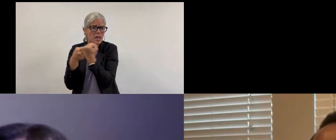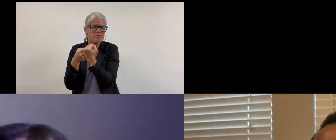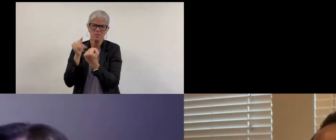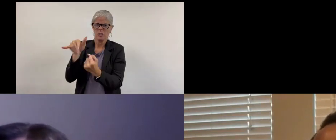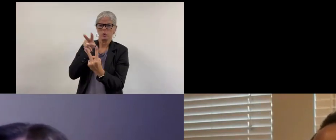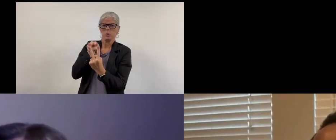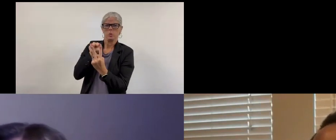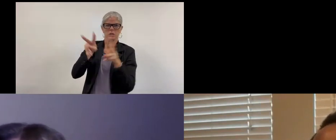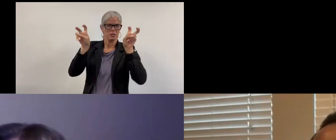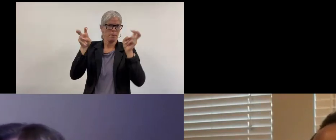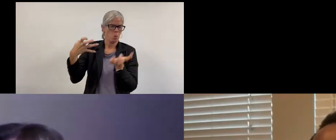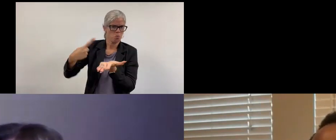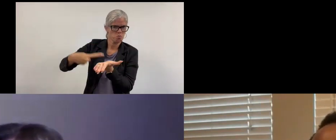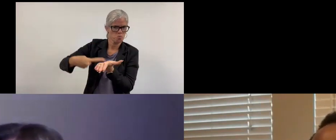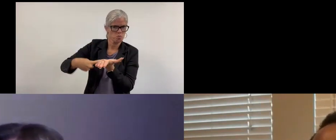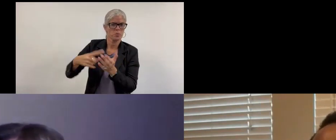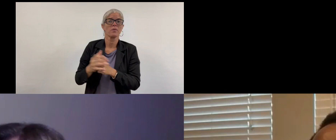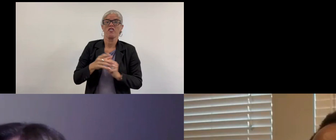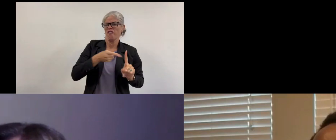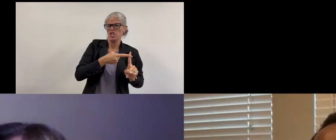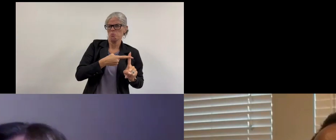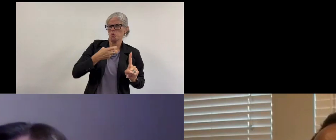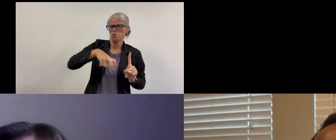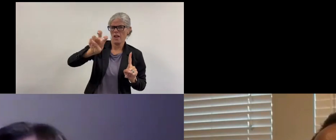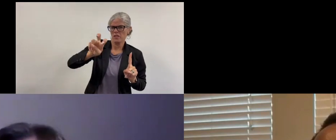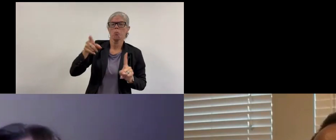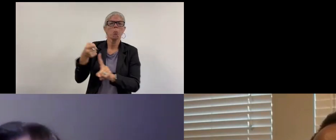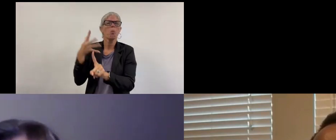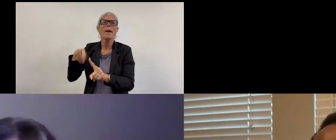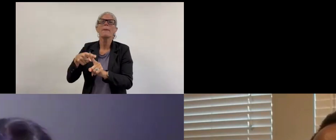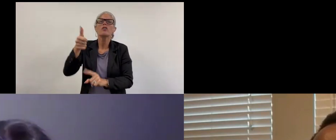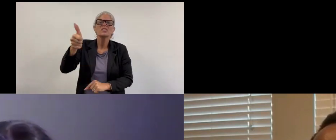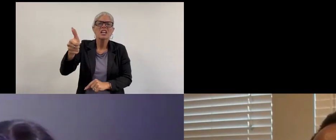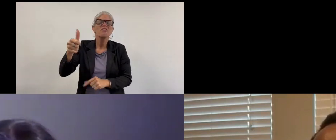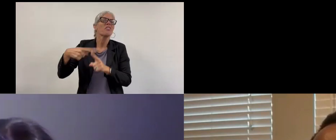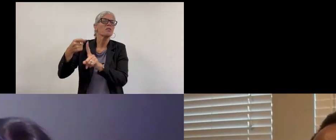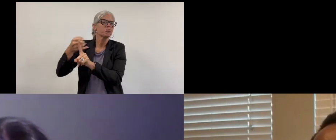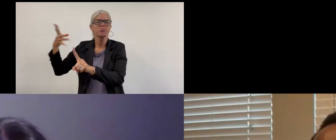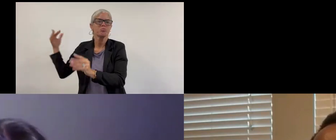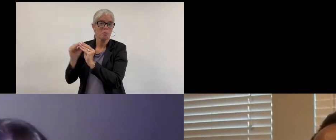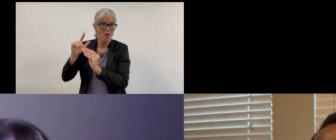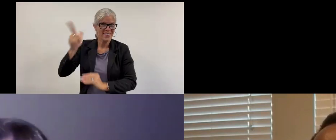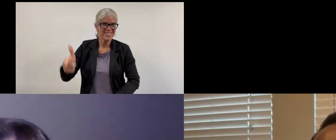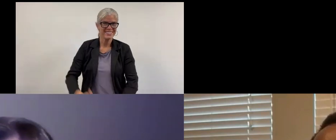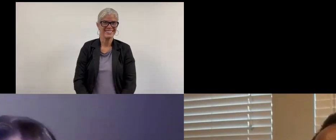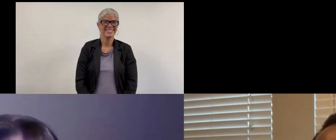with travel, and Justin, tell us a little bit more about yourself and your travels.